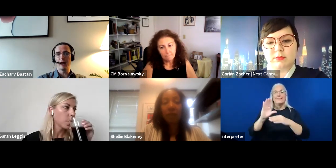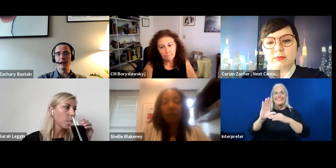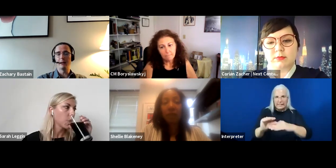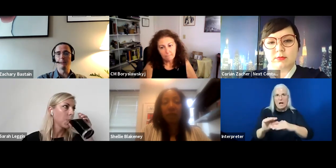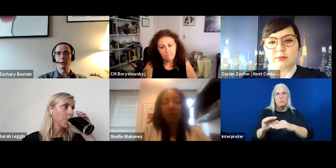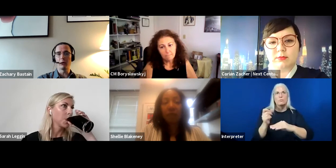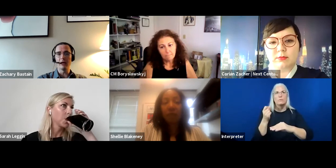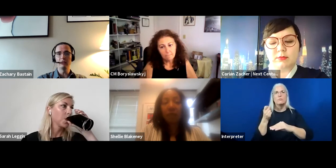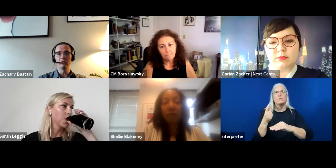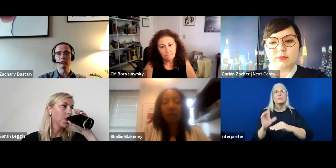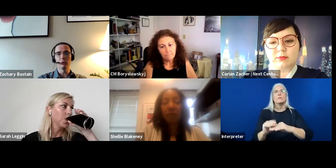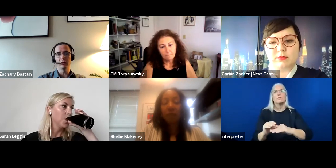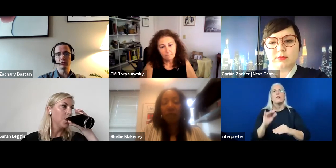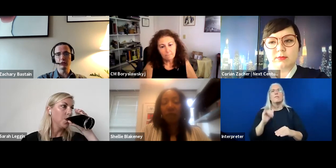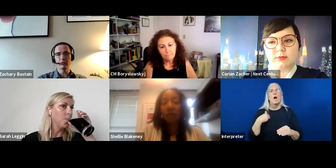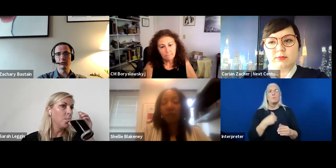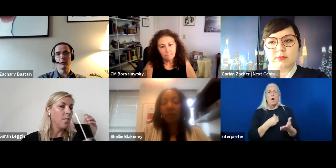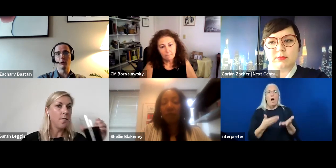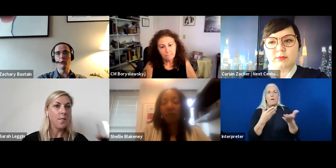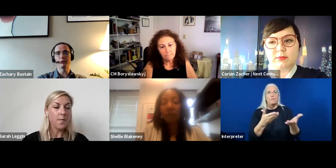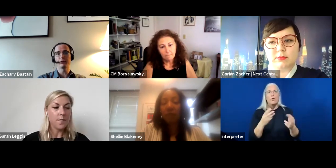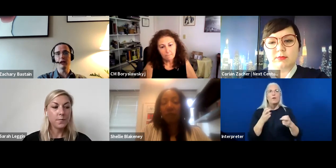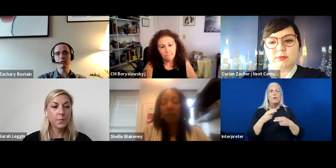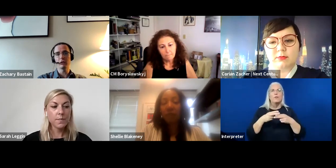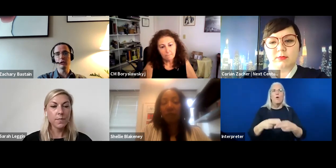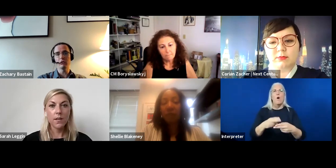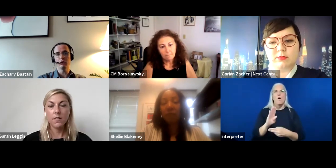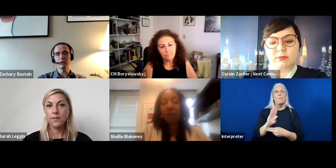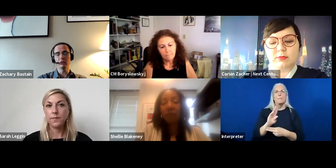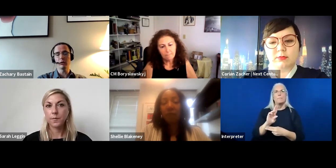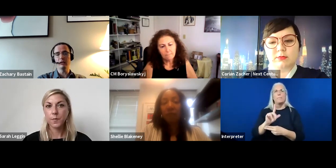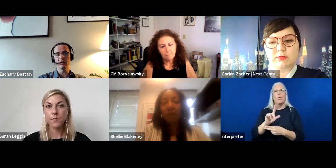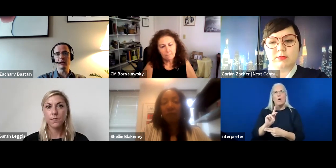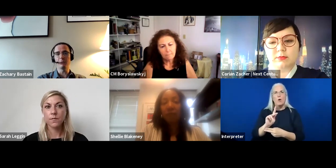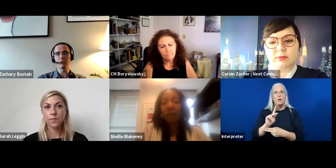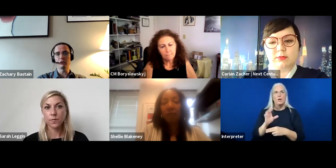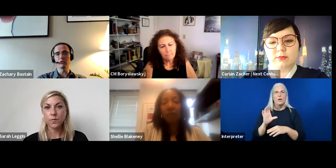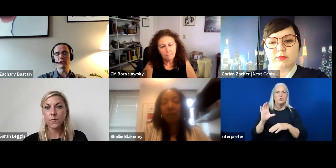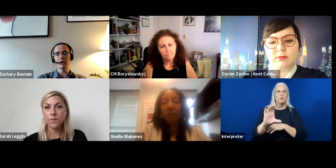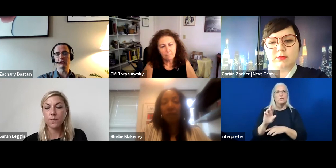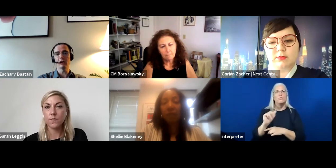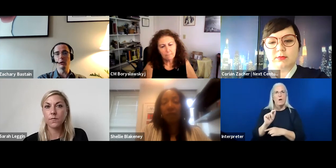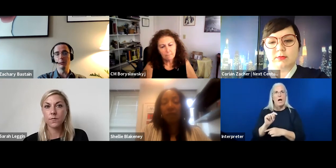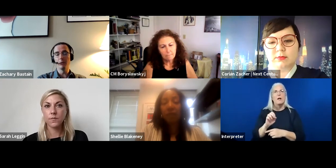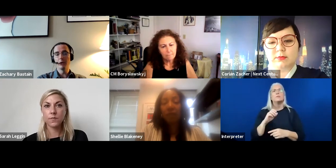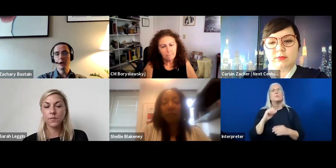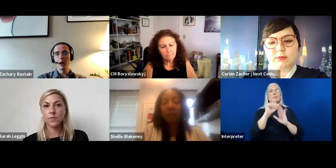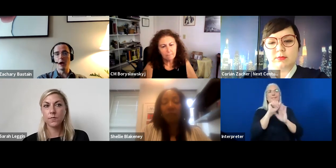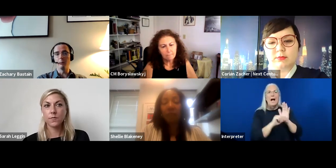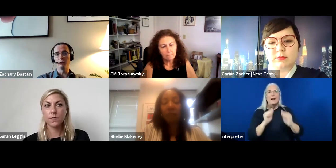it at a bulk rate to school districts. So whole states could negotiate this rate to keep their students connected at